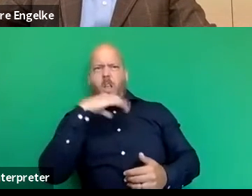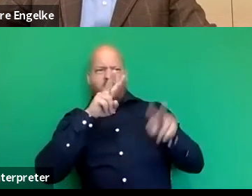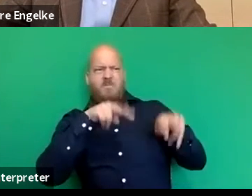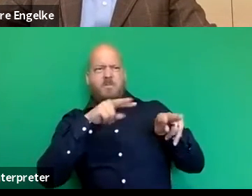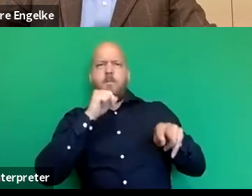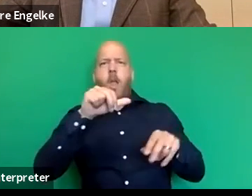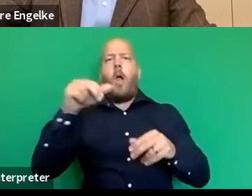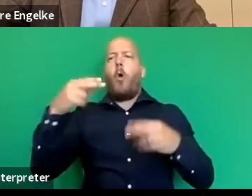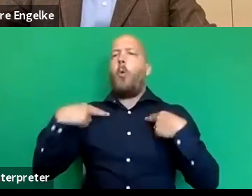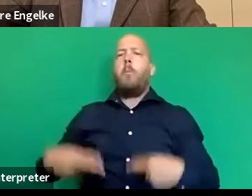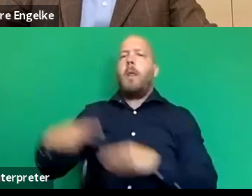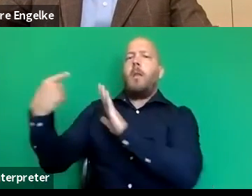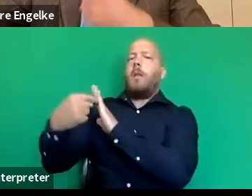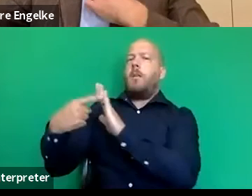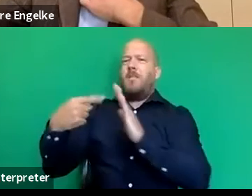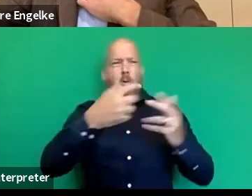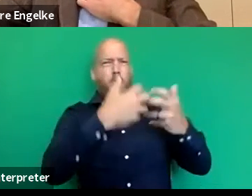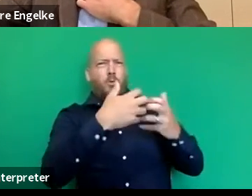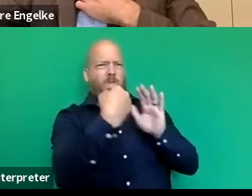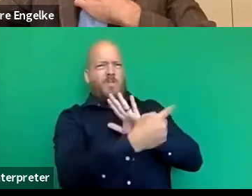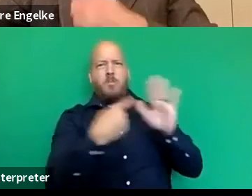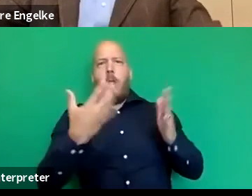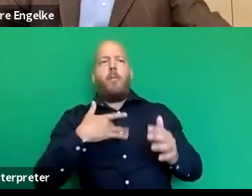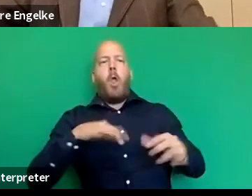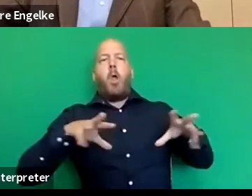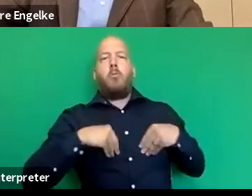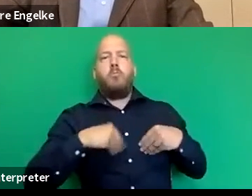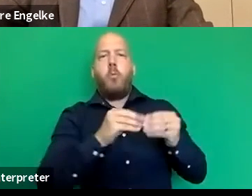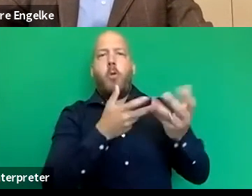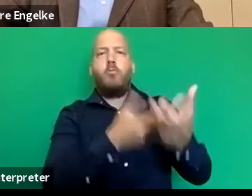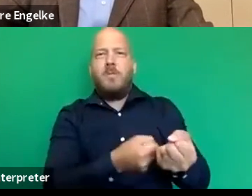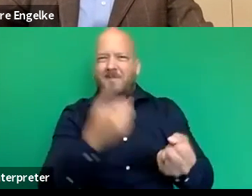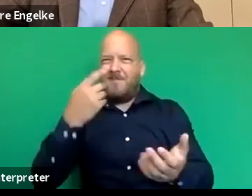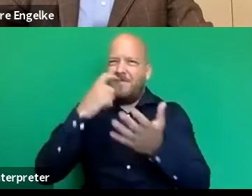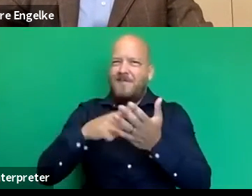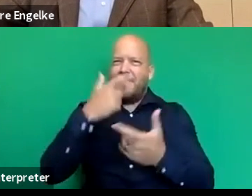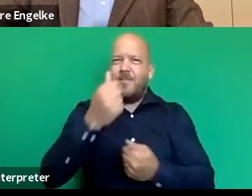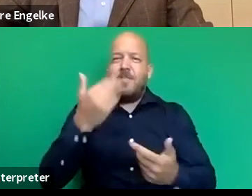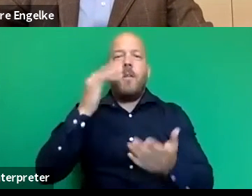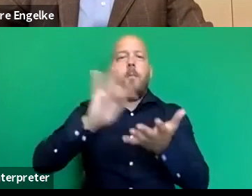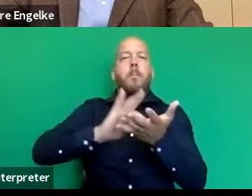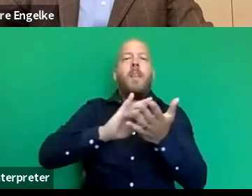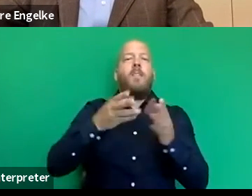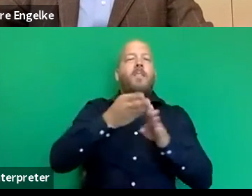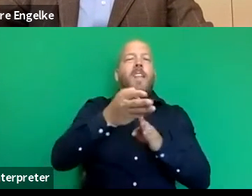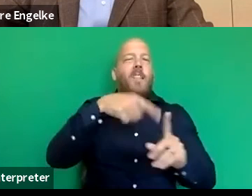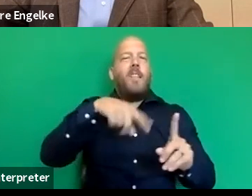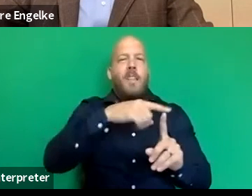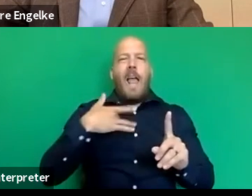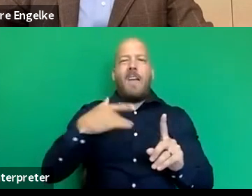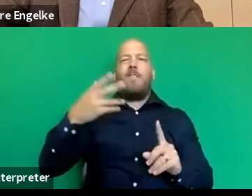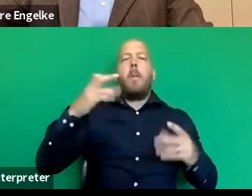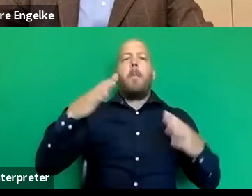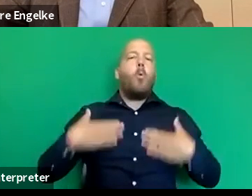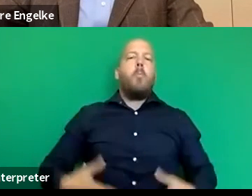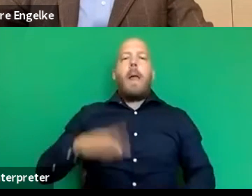of things. So we have sort of this human bias that occurs against algorithms. And so the more experience